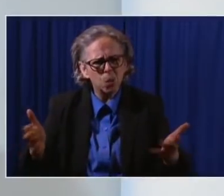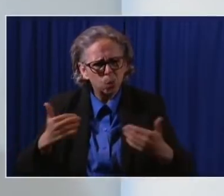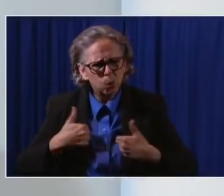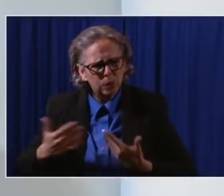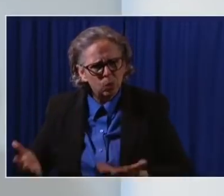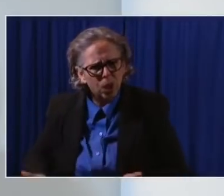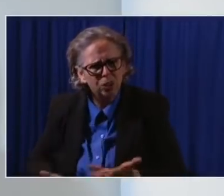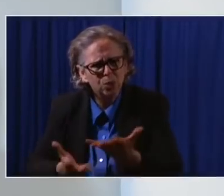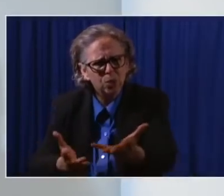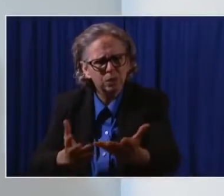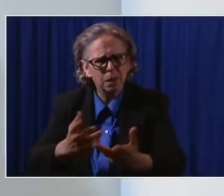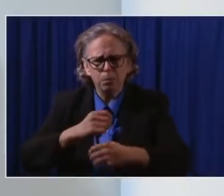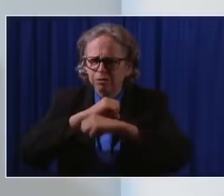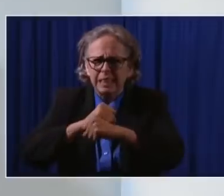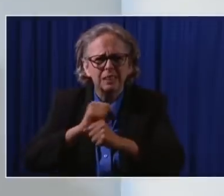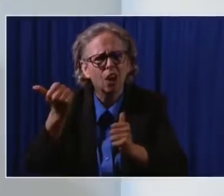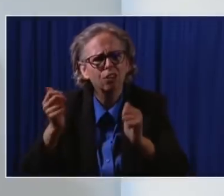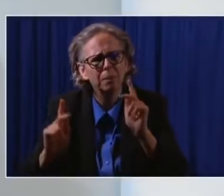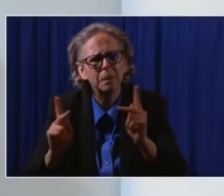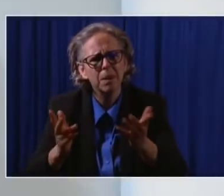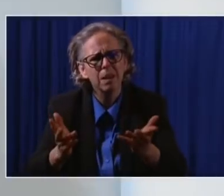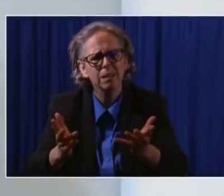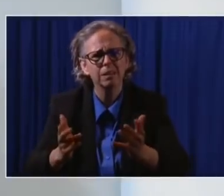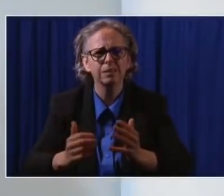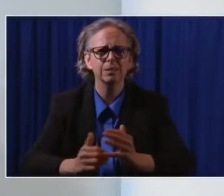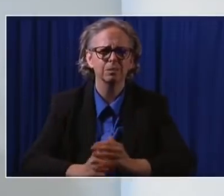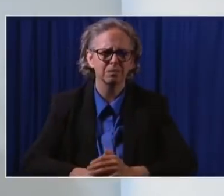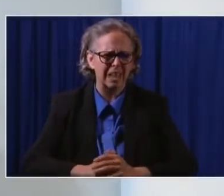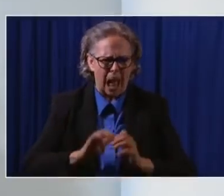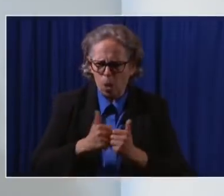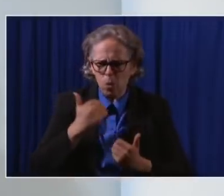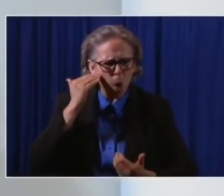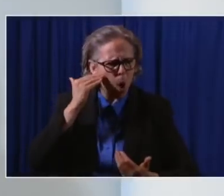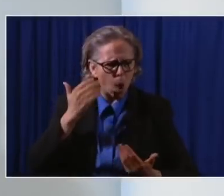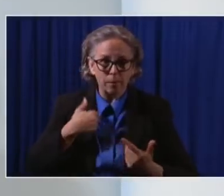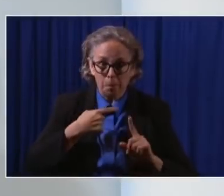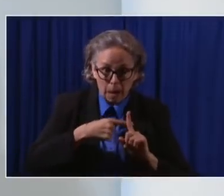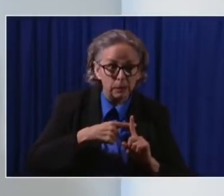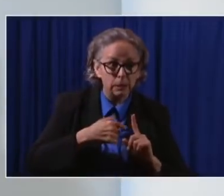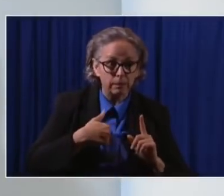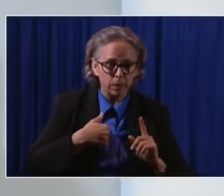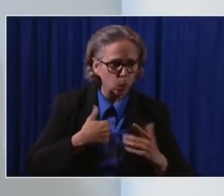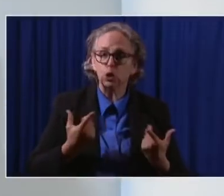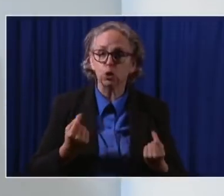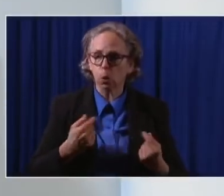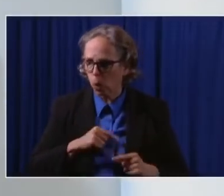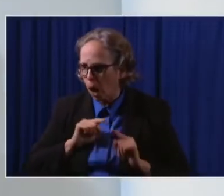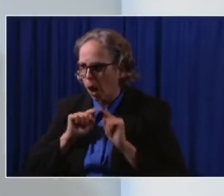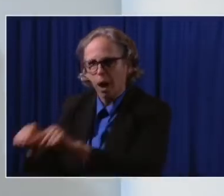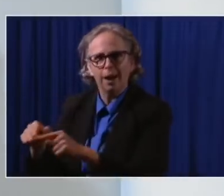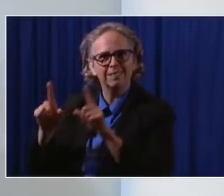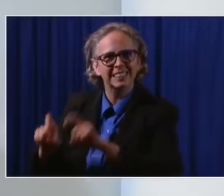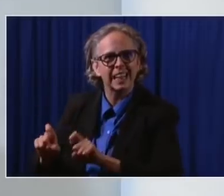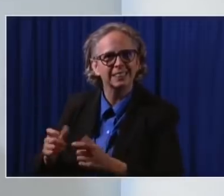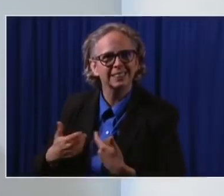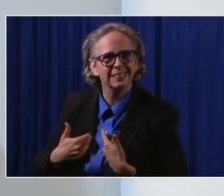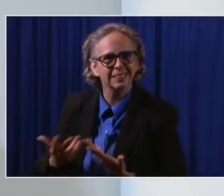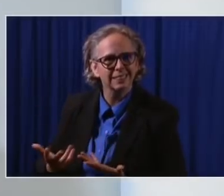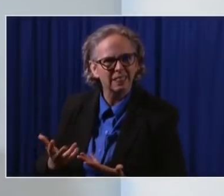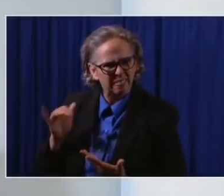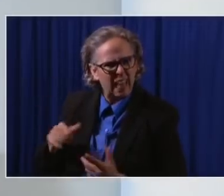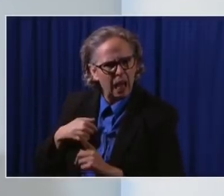Testing is one of the few things that we have to control the spread. And when you control the spread, then if